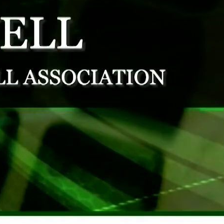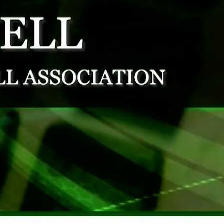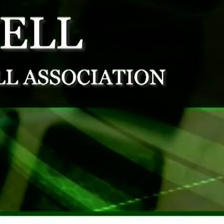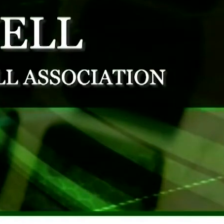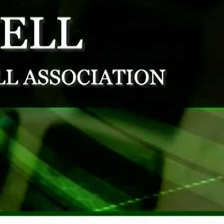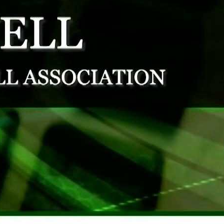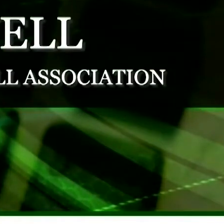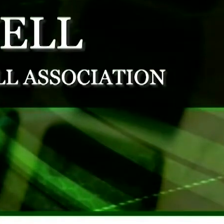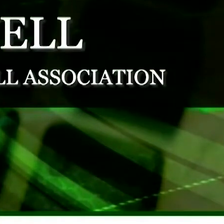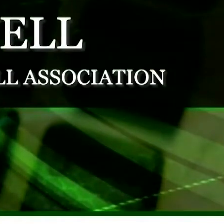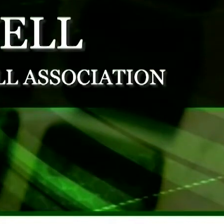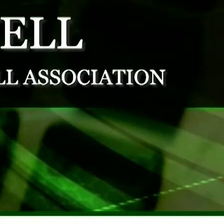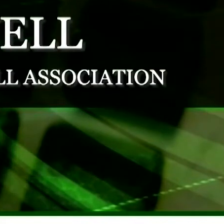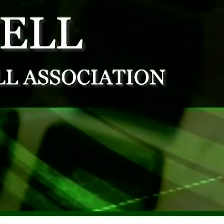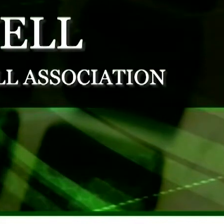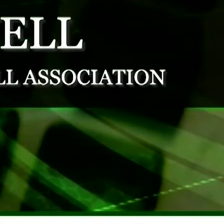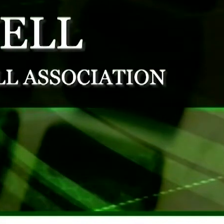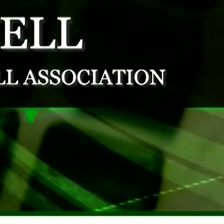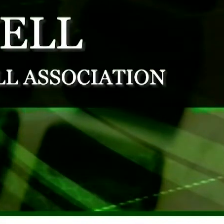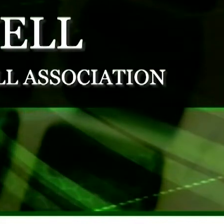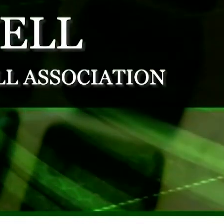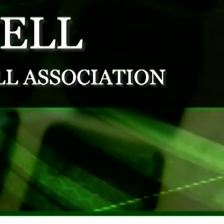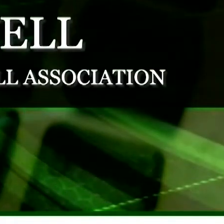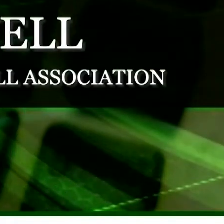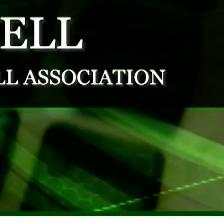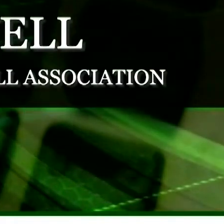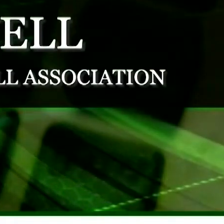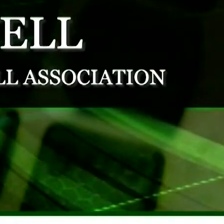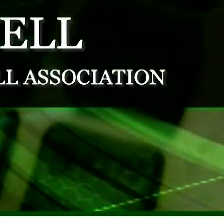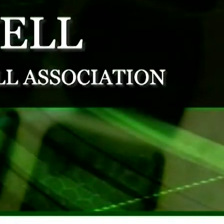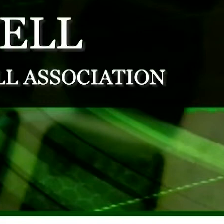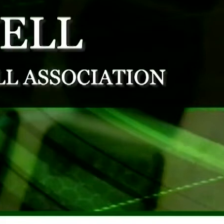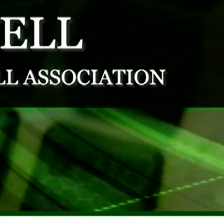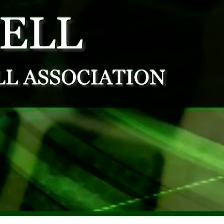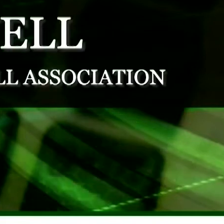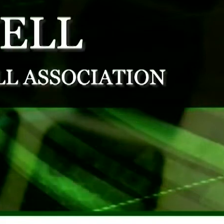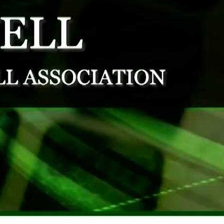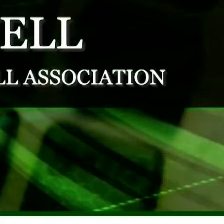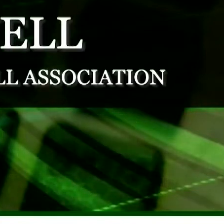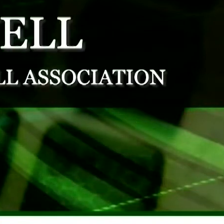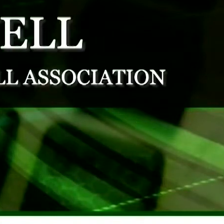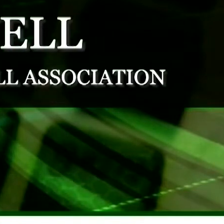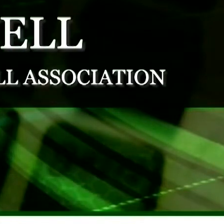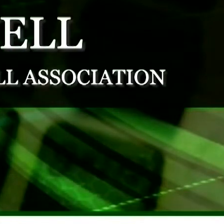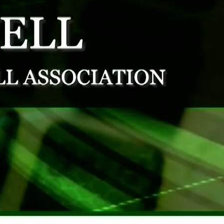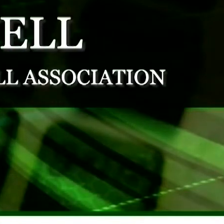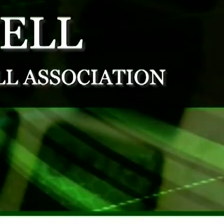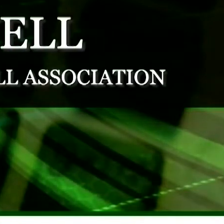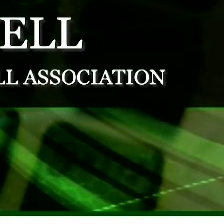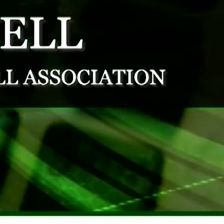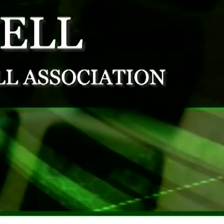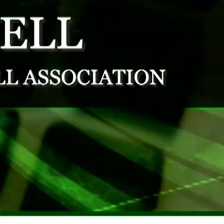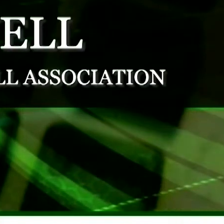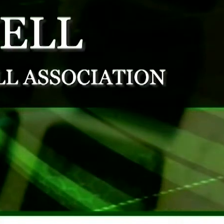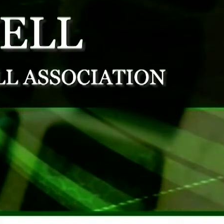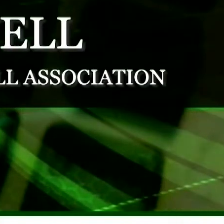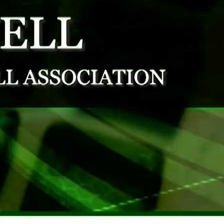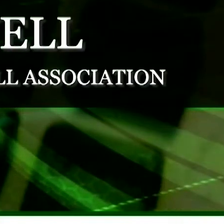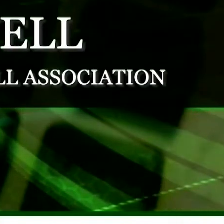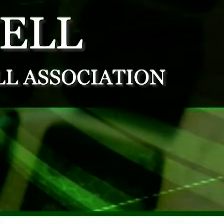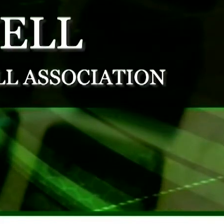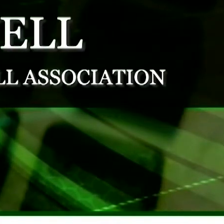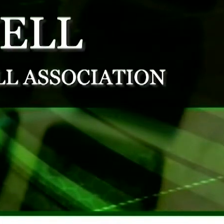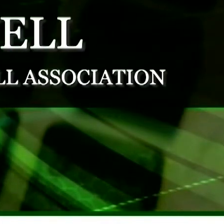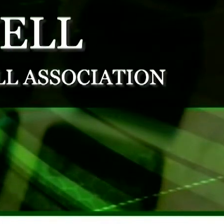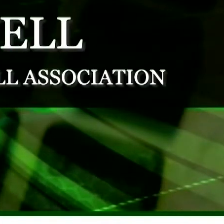short competition. We normally have around 72 teams competing annually in our competitions, but we're not going to have enough time for that. So it's